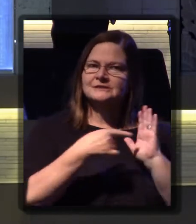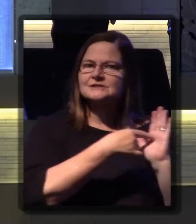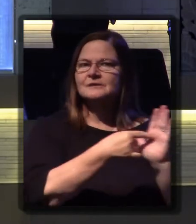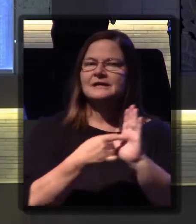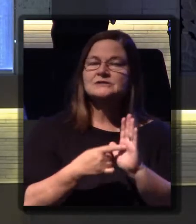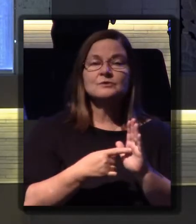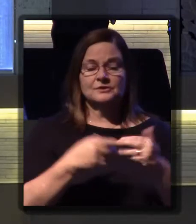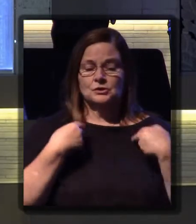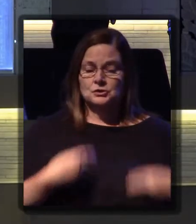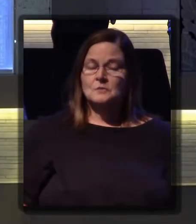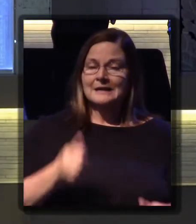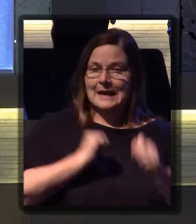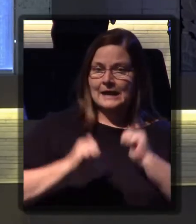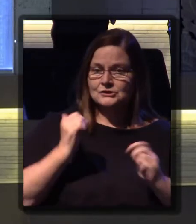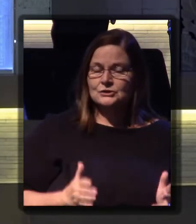action